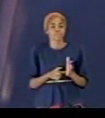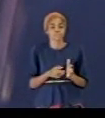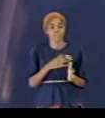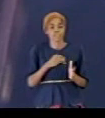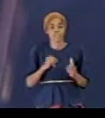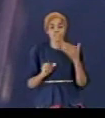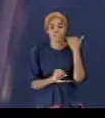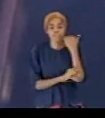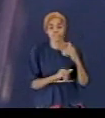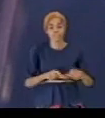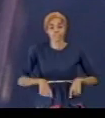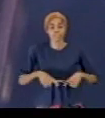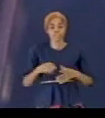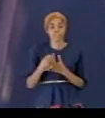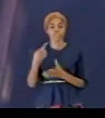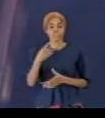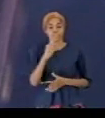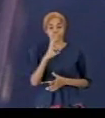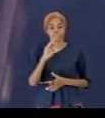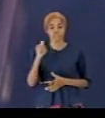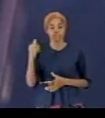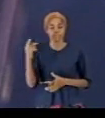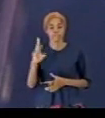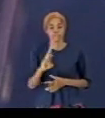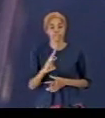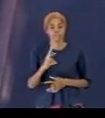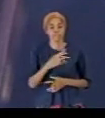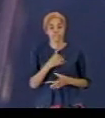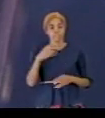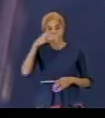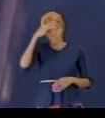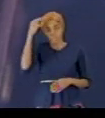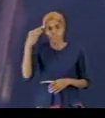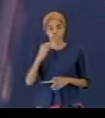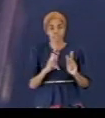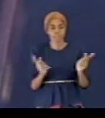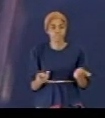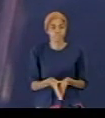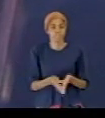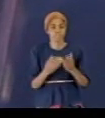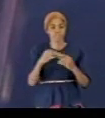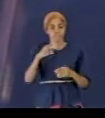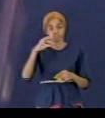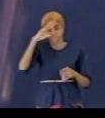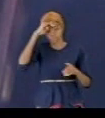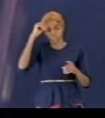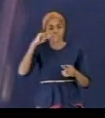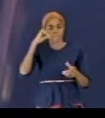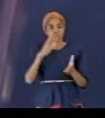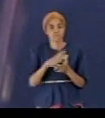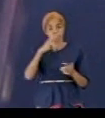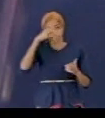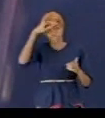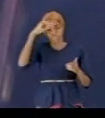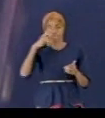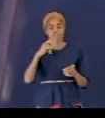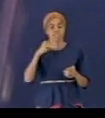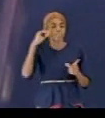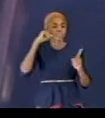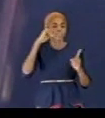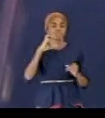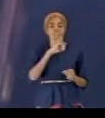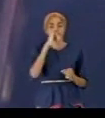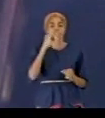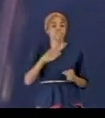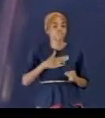And Isaac dwelt in Gerar. And the men of the place asked him of his wife, and he said, She